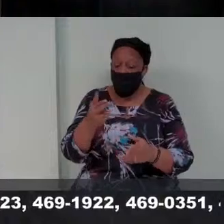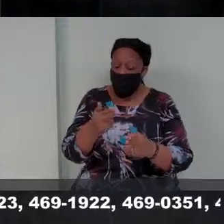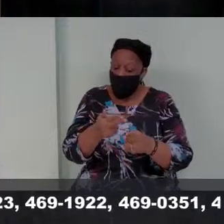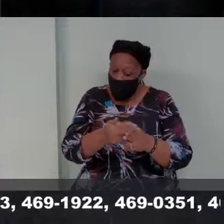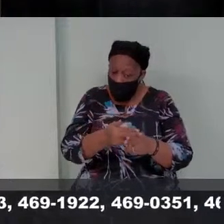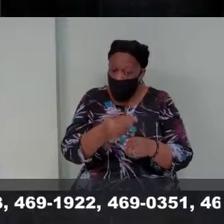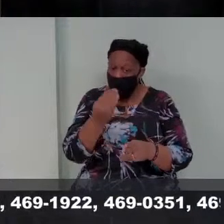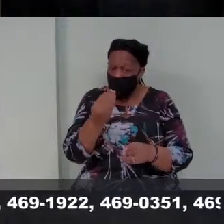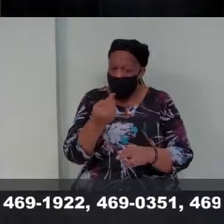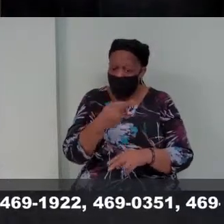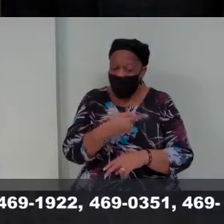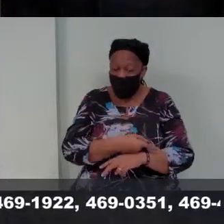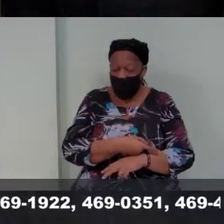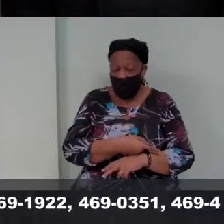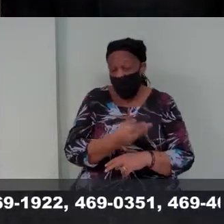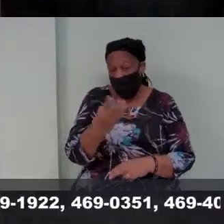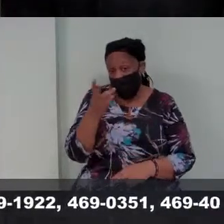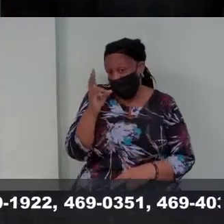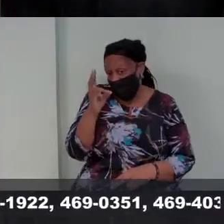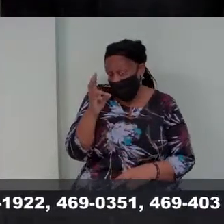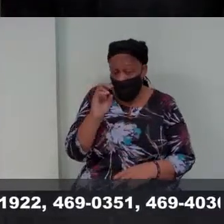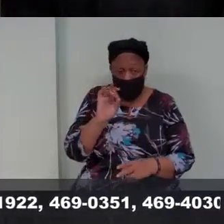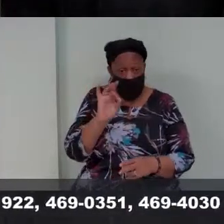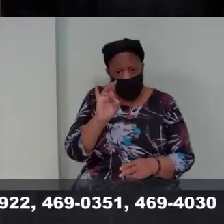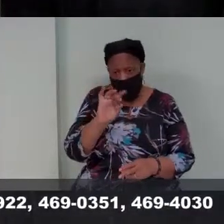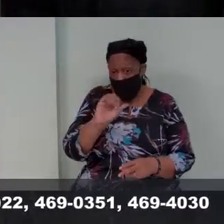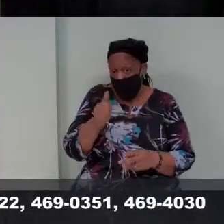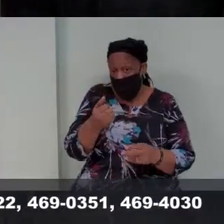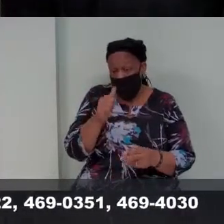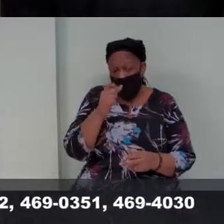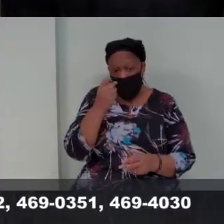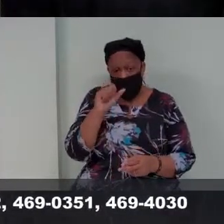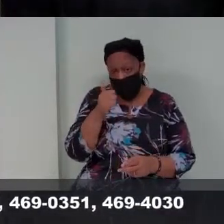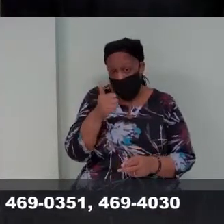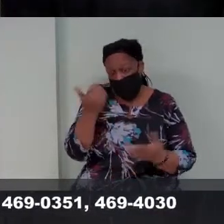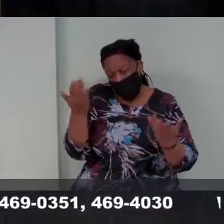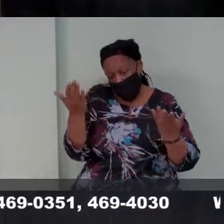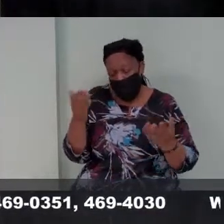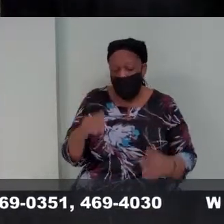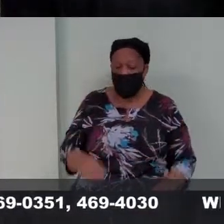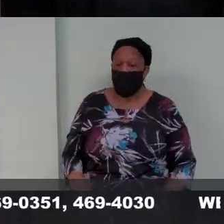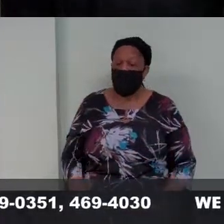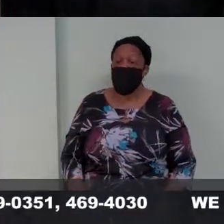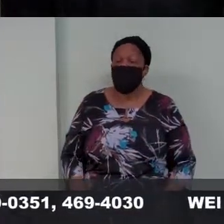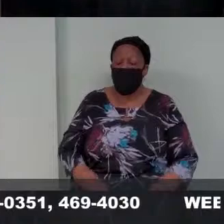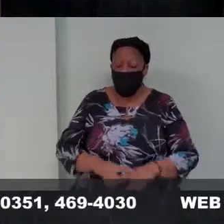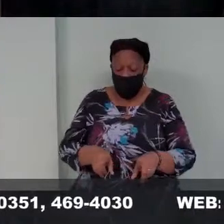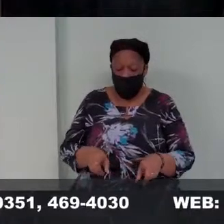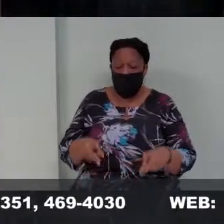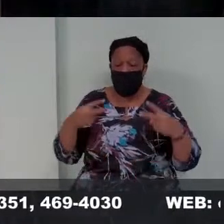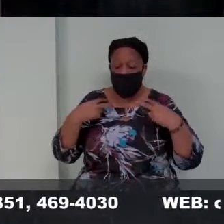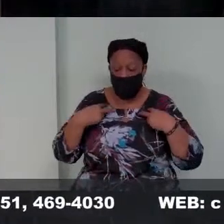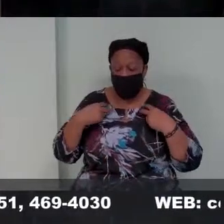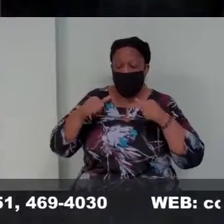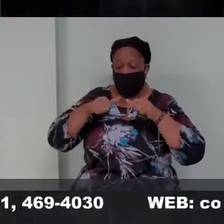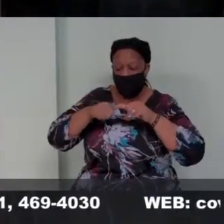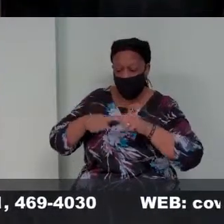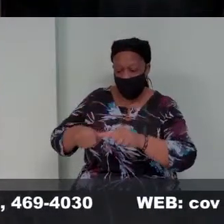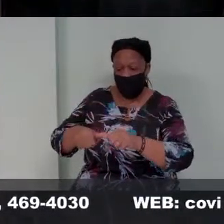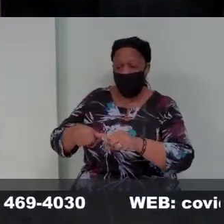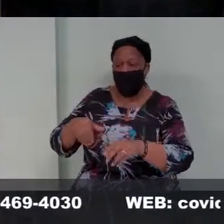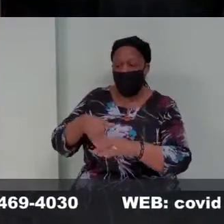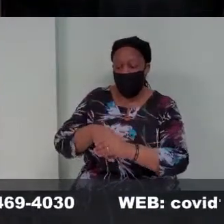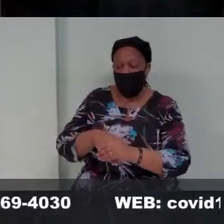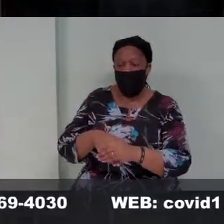days. The purpose of quarantine or vacationing in place is to provide some level of separation